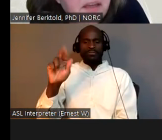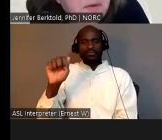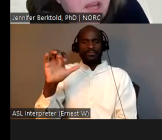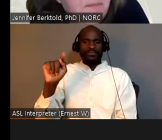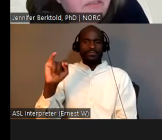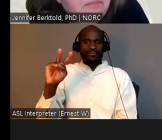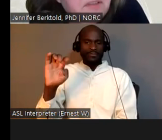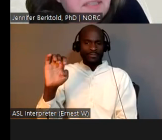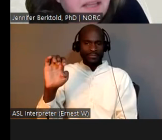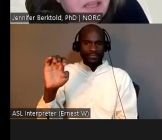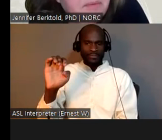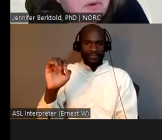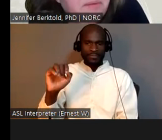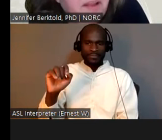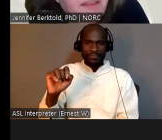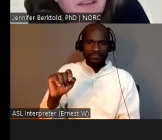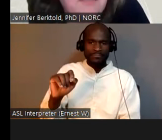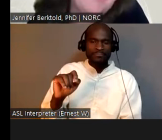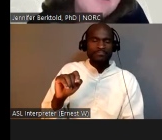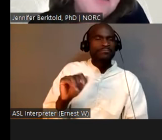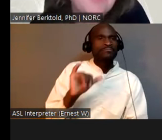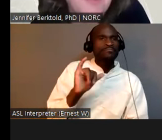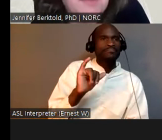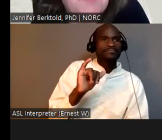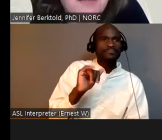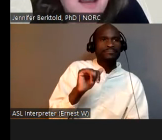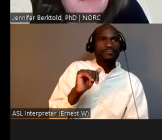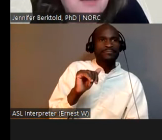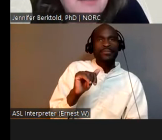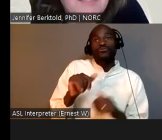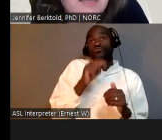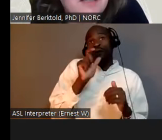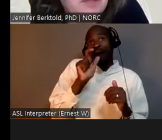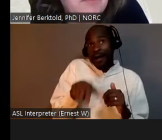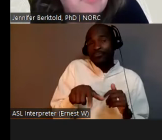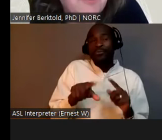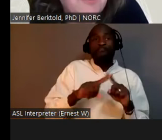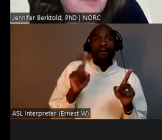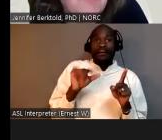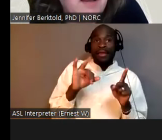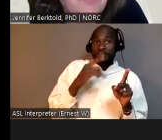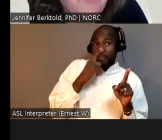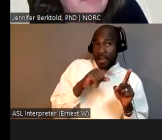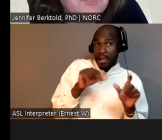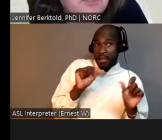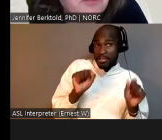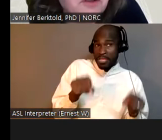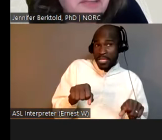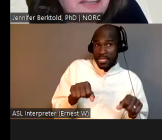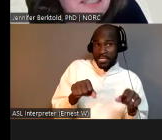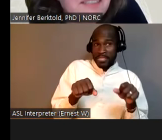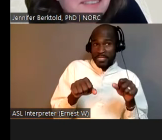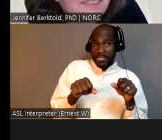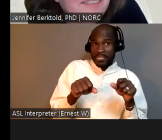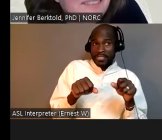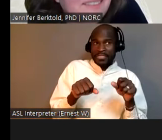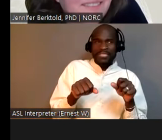Natalia, you want to come off with me to say a little bit more about that? You don't have to if you don't like, but I'd be curious to hear a little bit more about the information overload